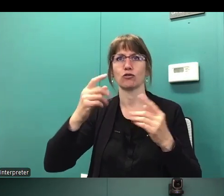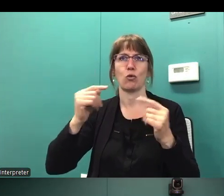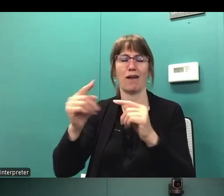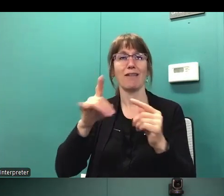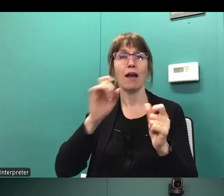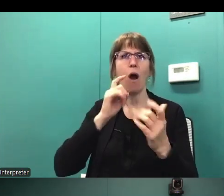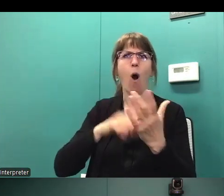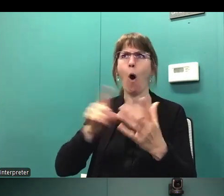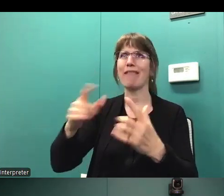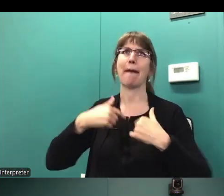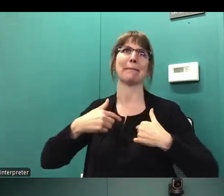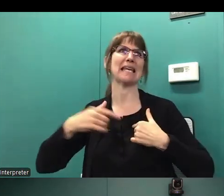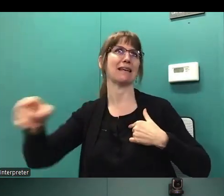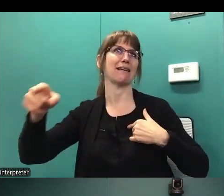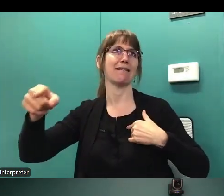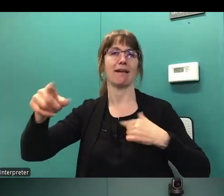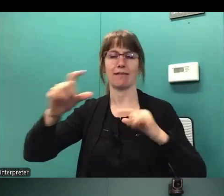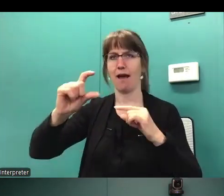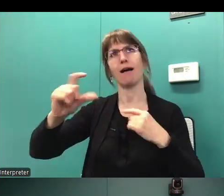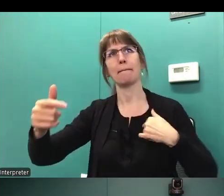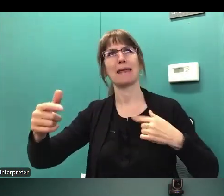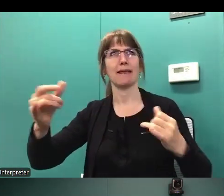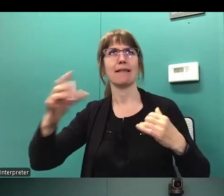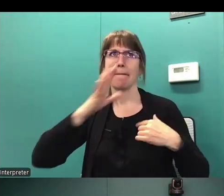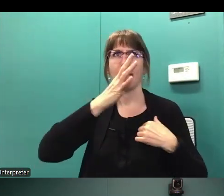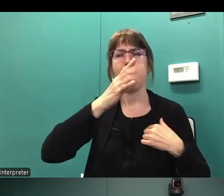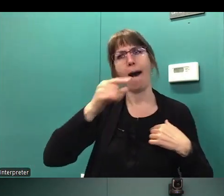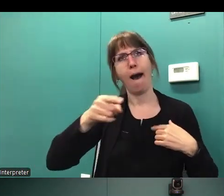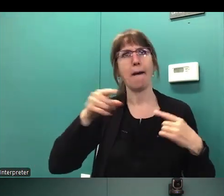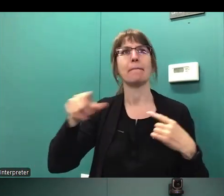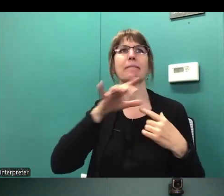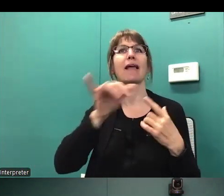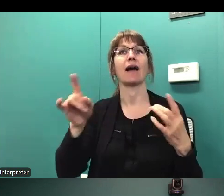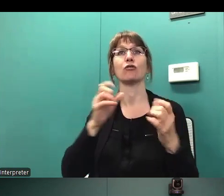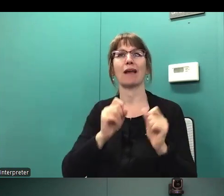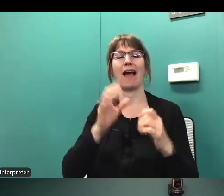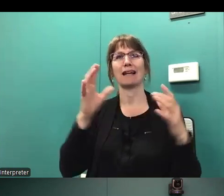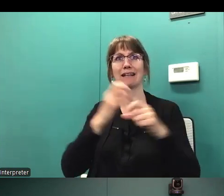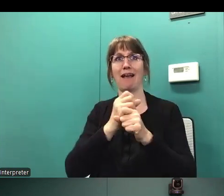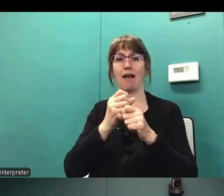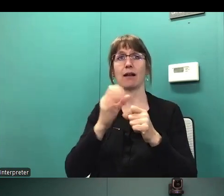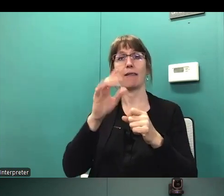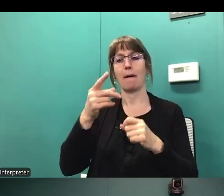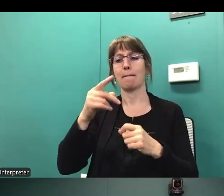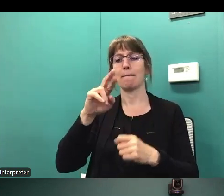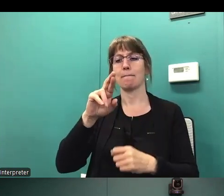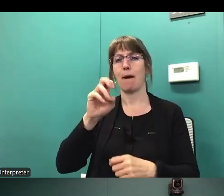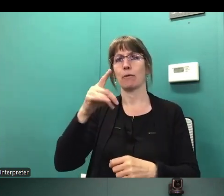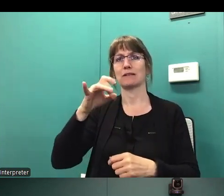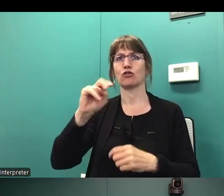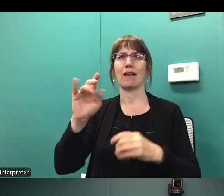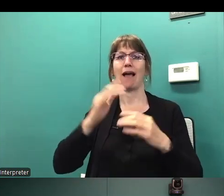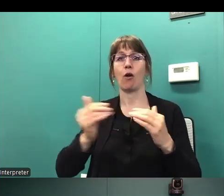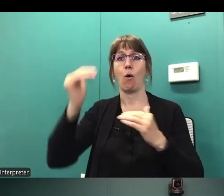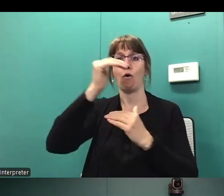it. And then you get prepositions out of that, do they know in and on and under, so that you get a wider variety of language.